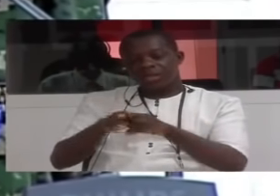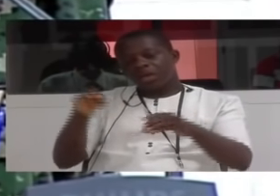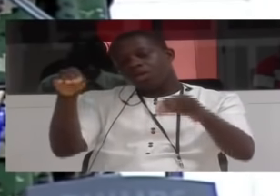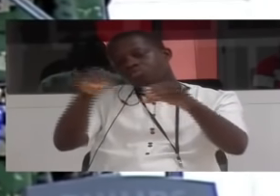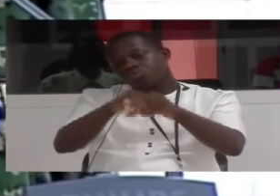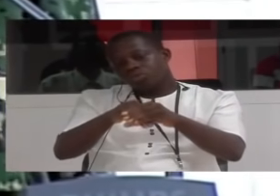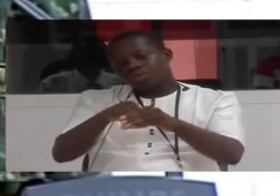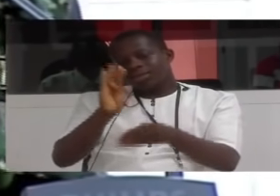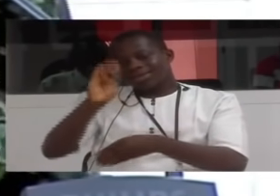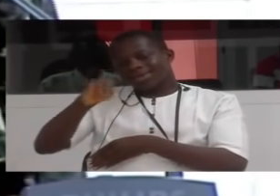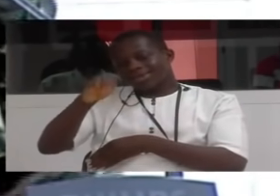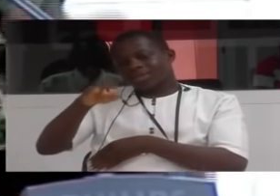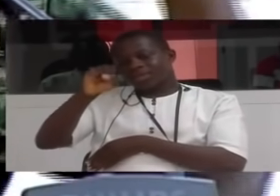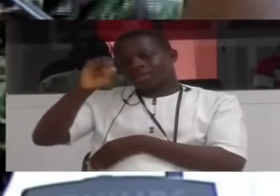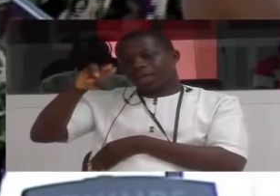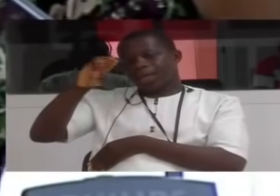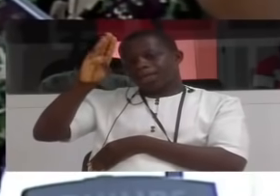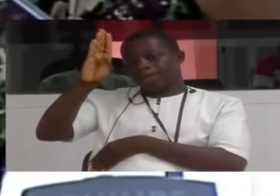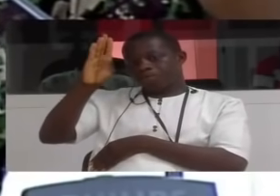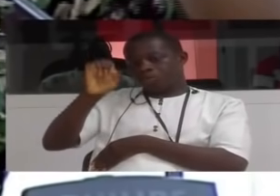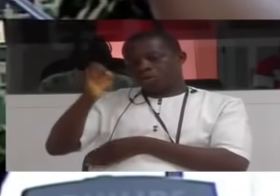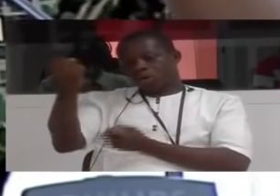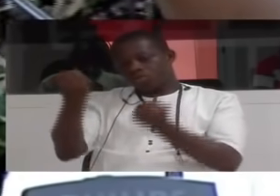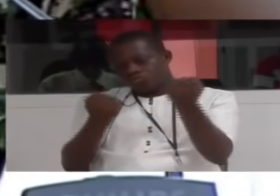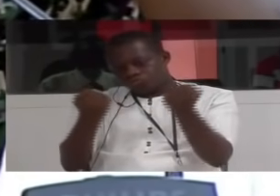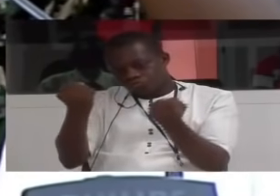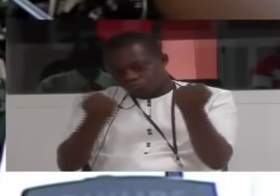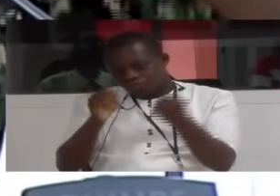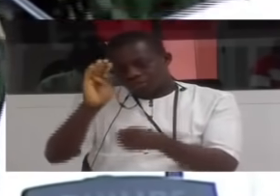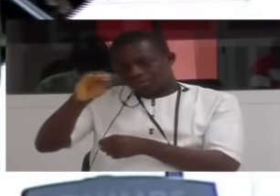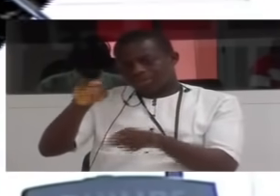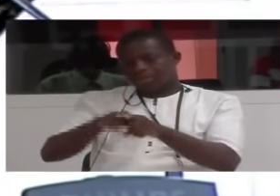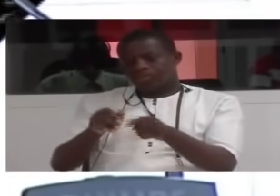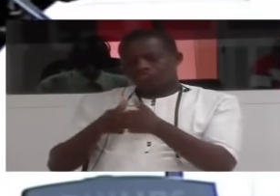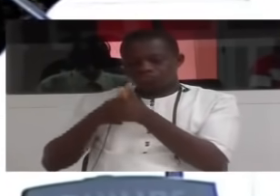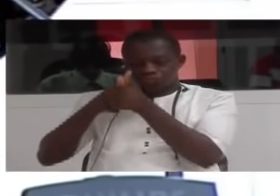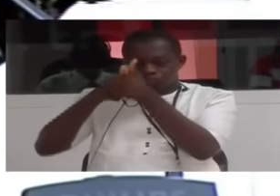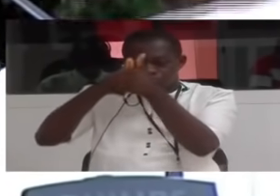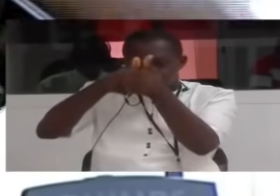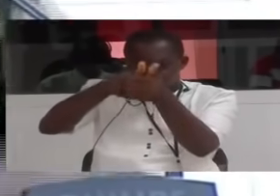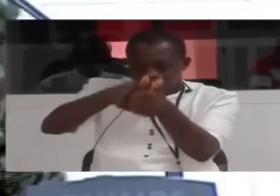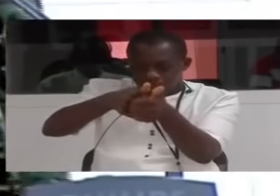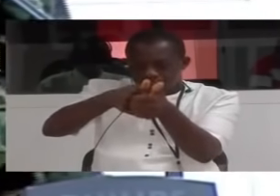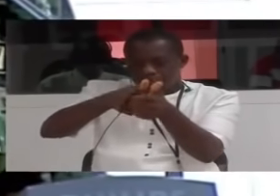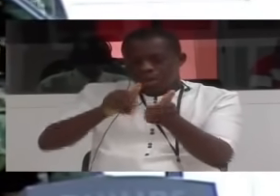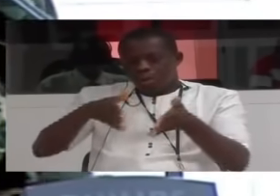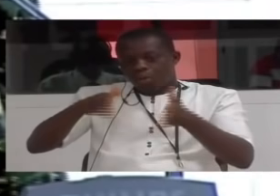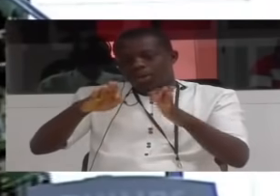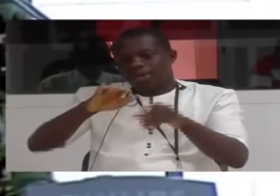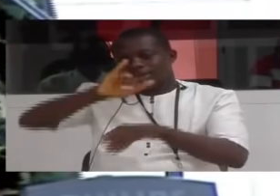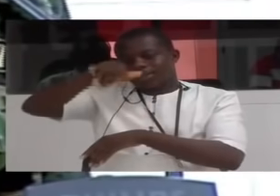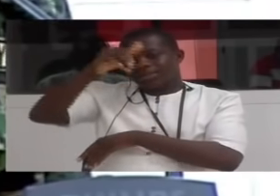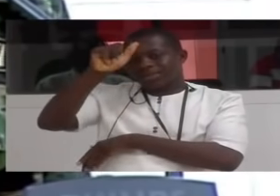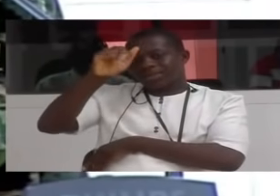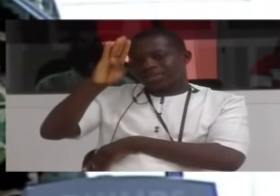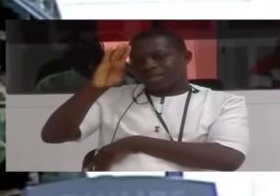Sambu mo drive taxi bi ñun ci suñu bop ñu dugal ci suñu pick-up bi top ci ganam be yoni jabang. After that we put his body